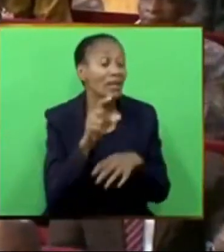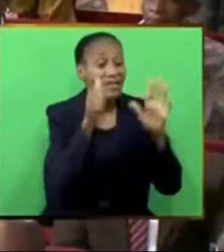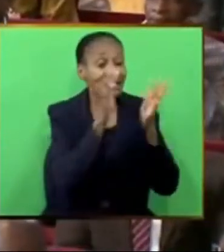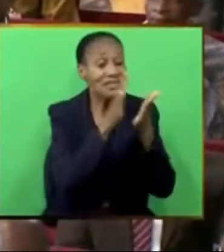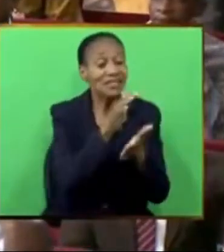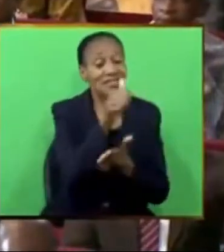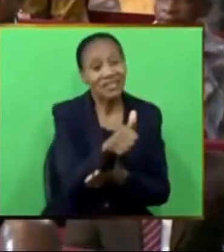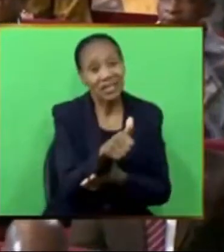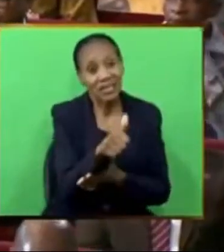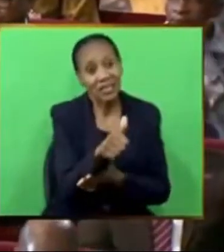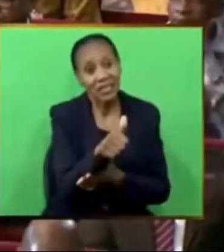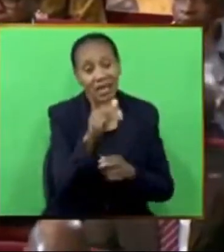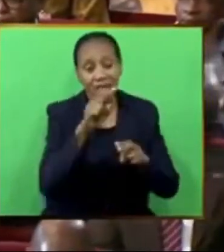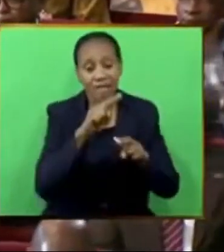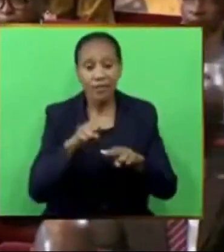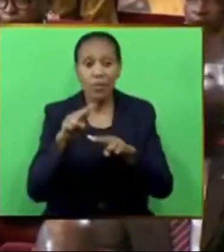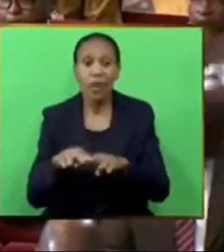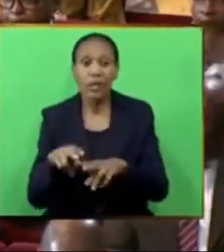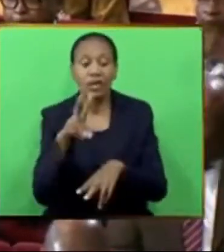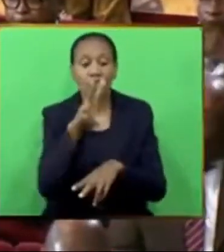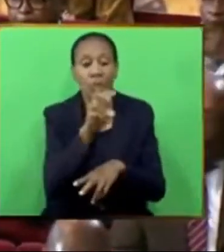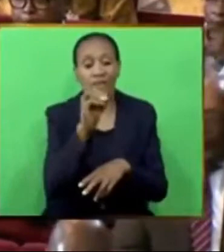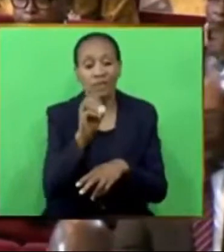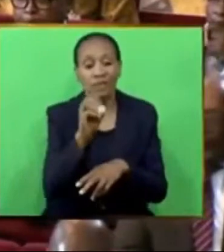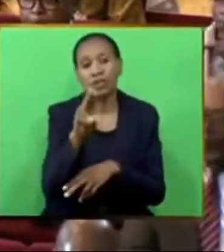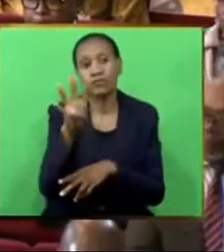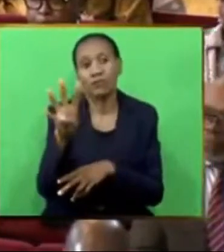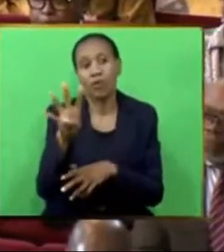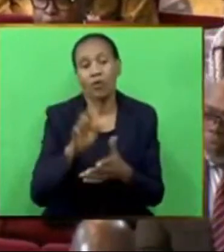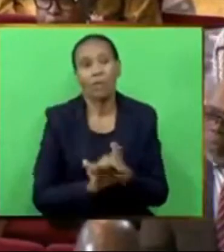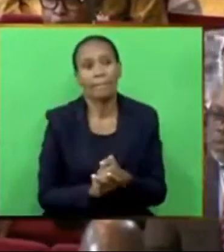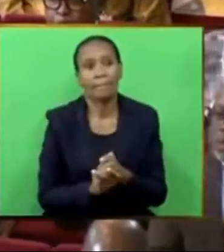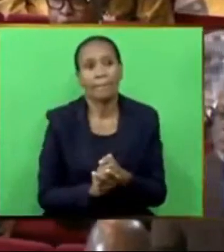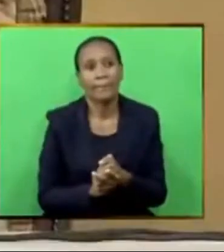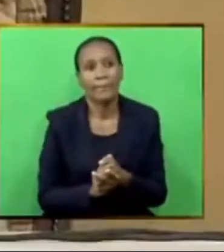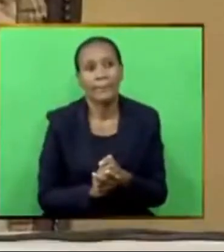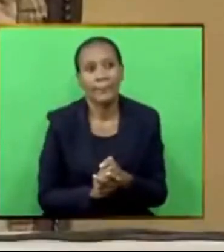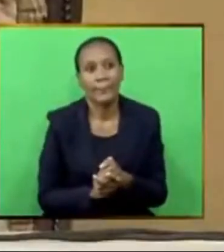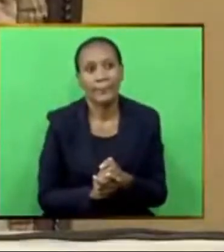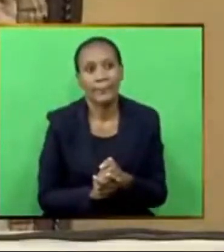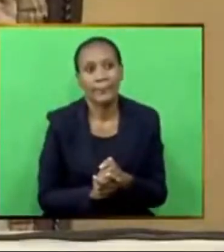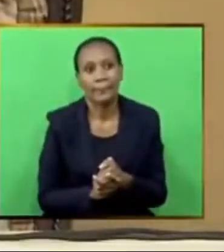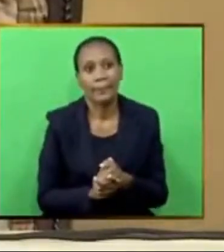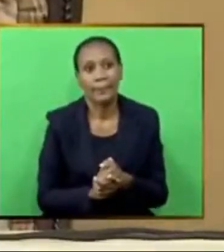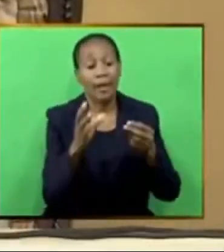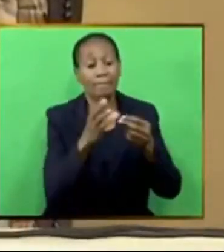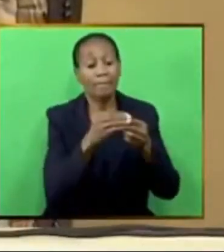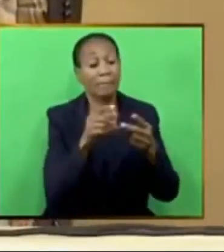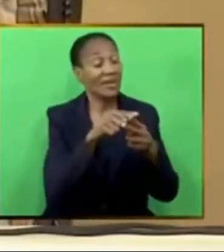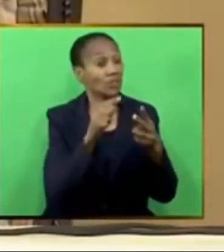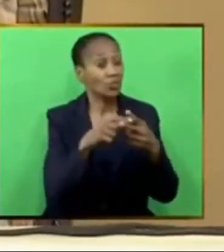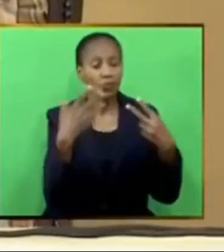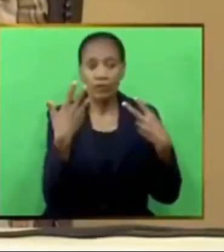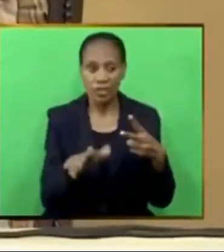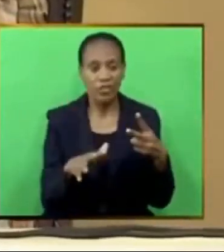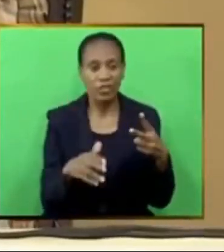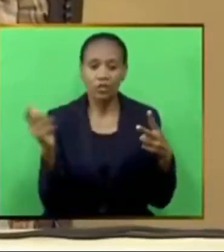16th of February 2024. The members have been